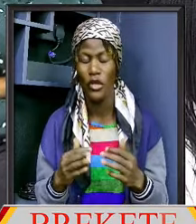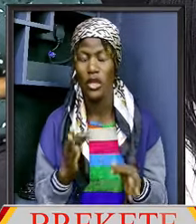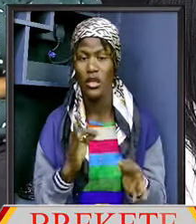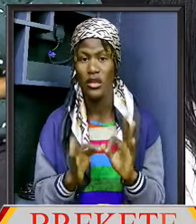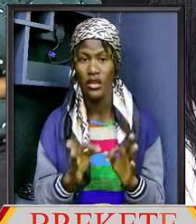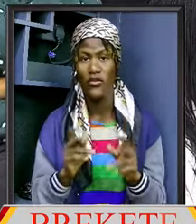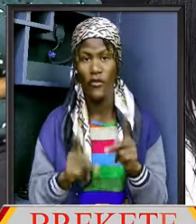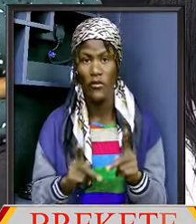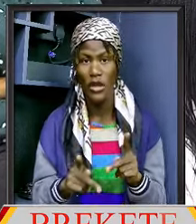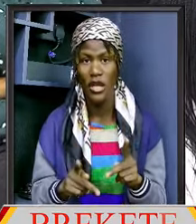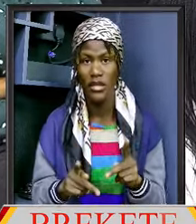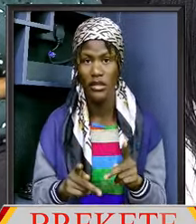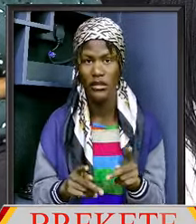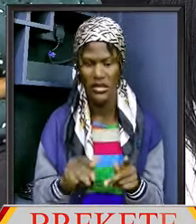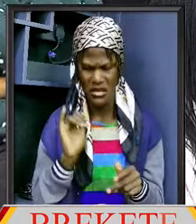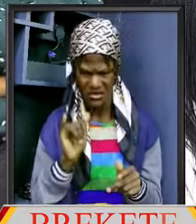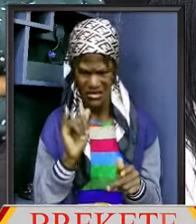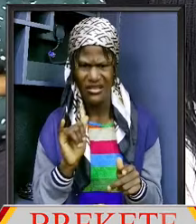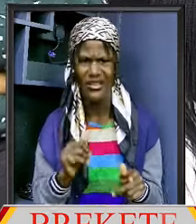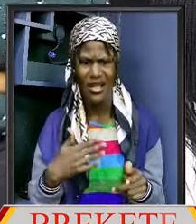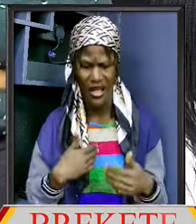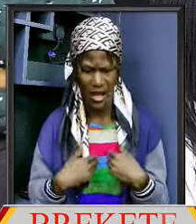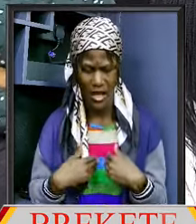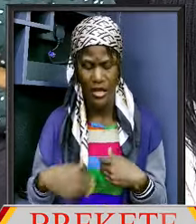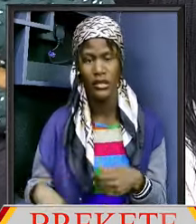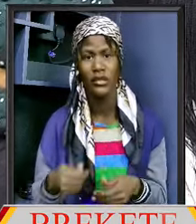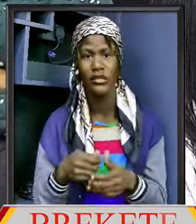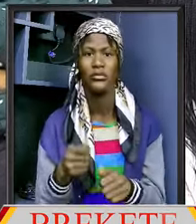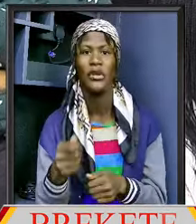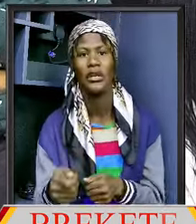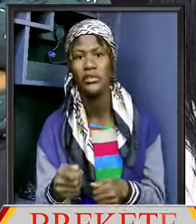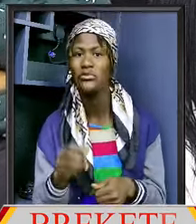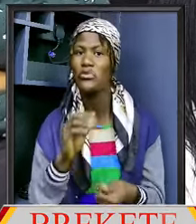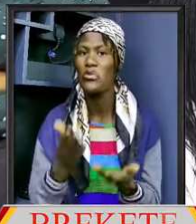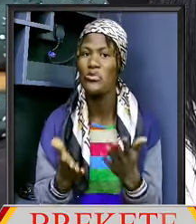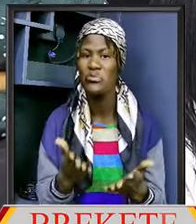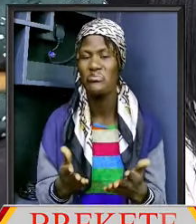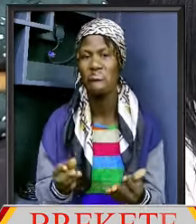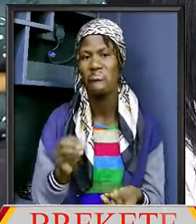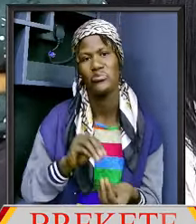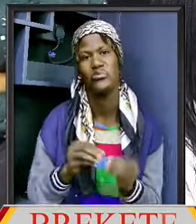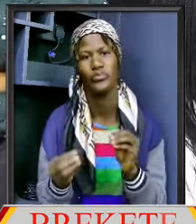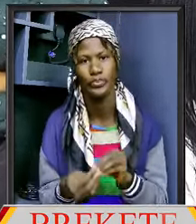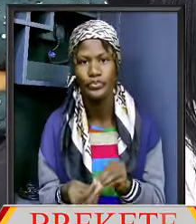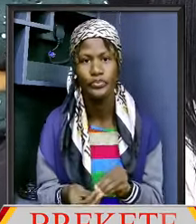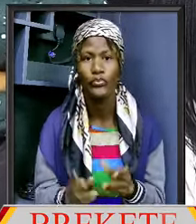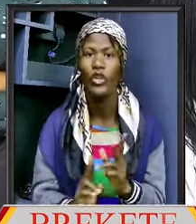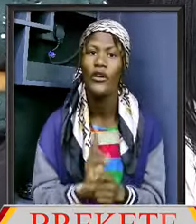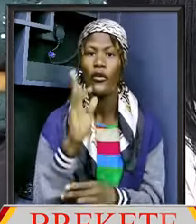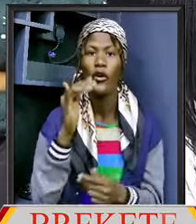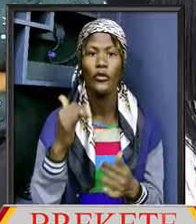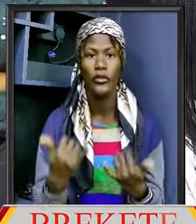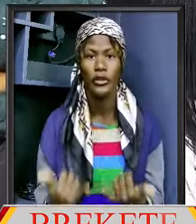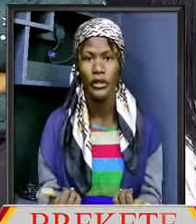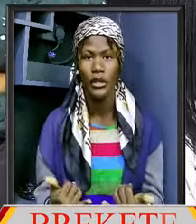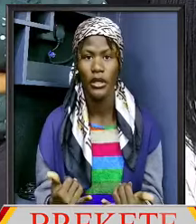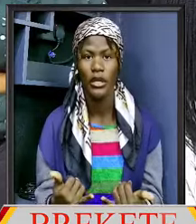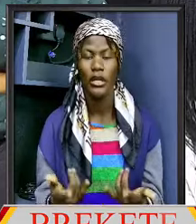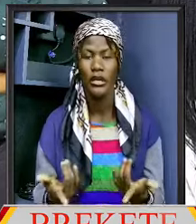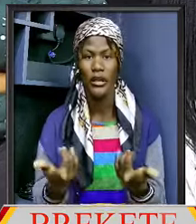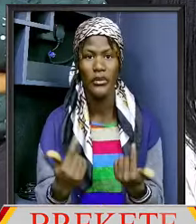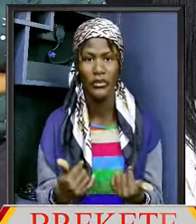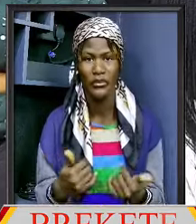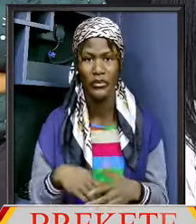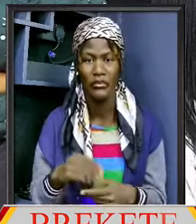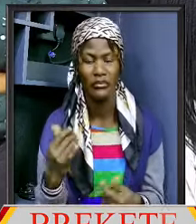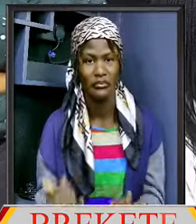get and I see my license or see the number. Our council don't upgrade now. He get what they want to come out. When